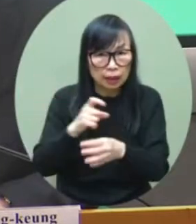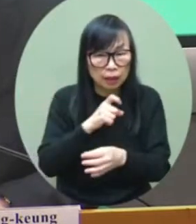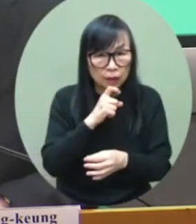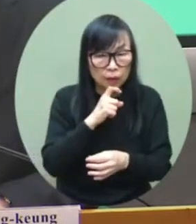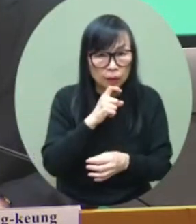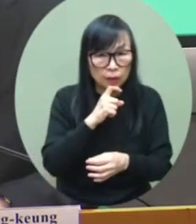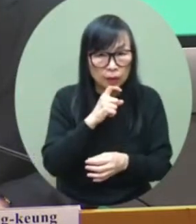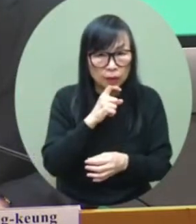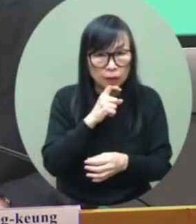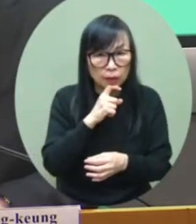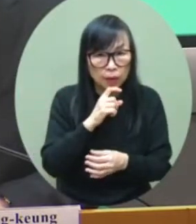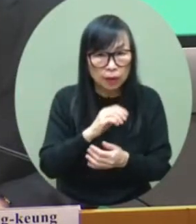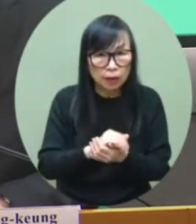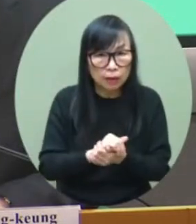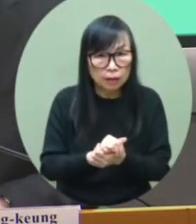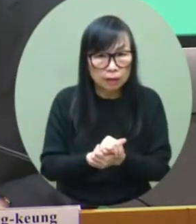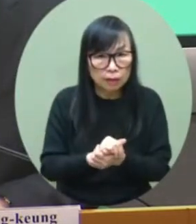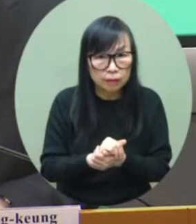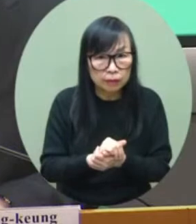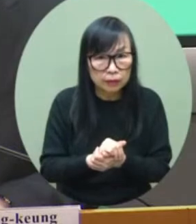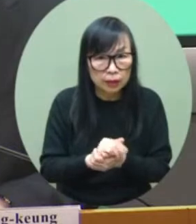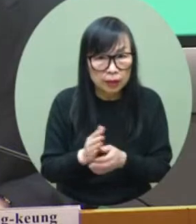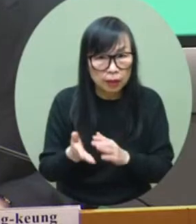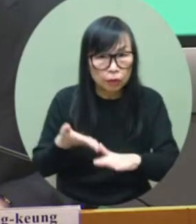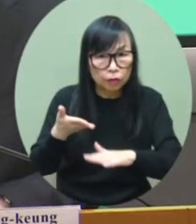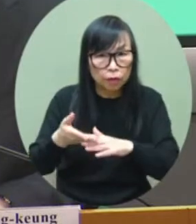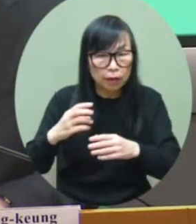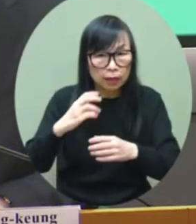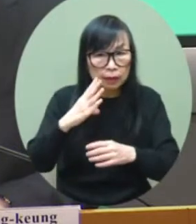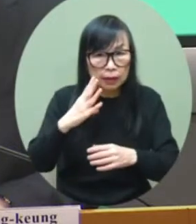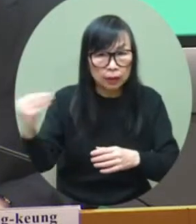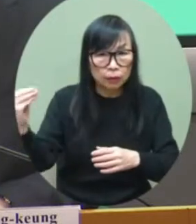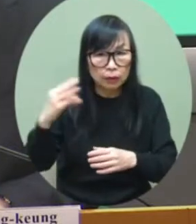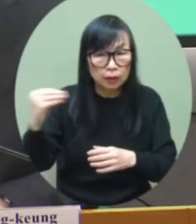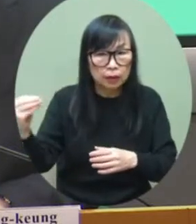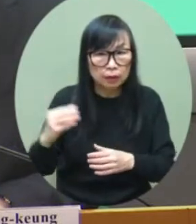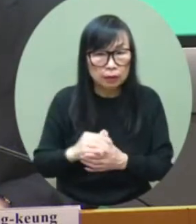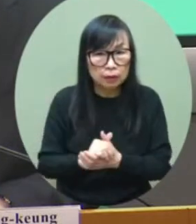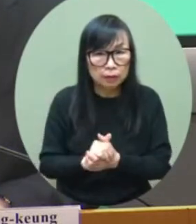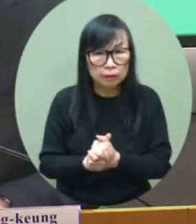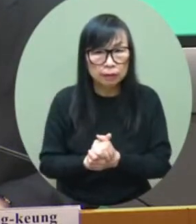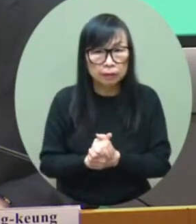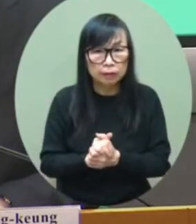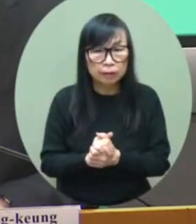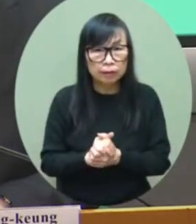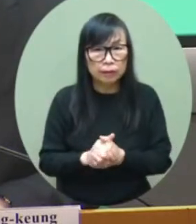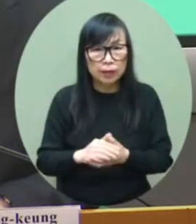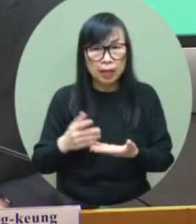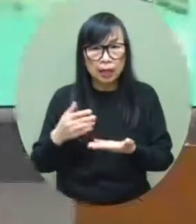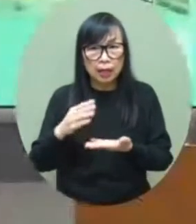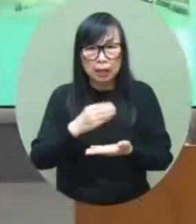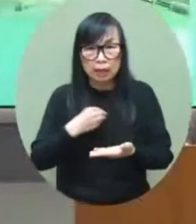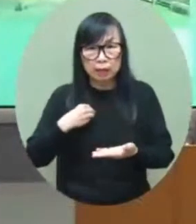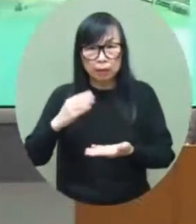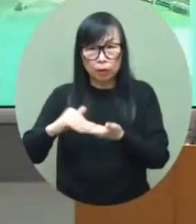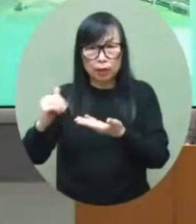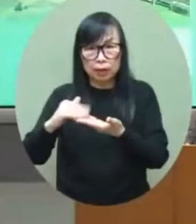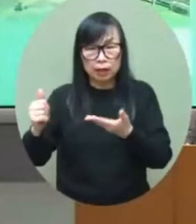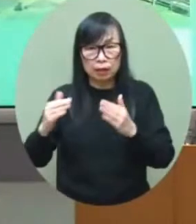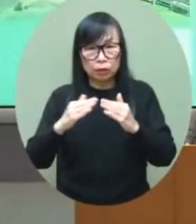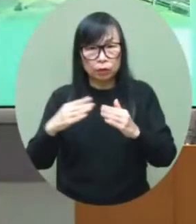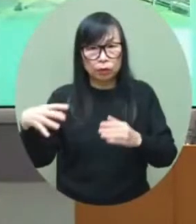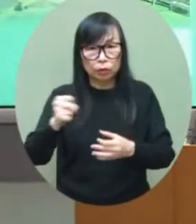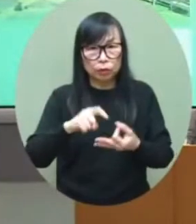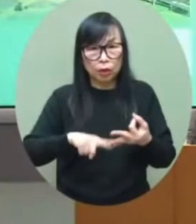as to how long it will take, it depends on the both part on the both sides. So, but we will work proactively to